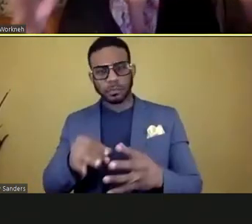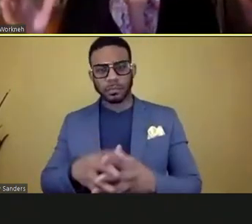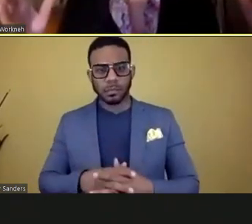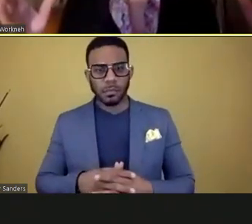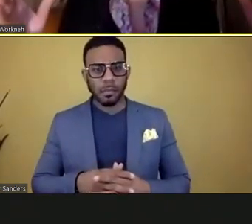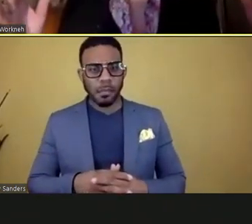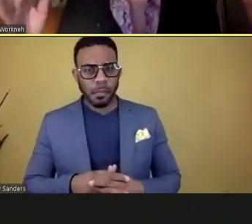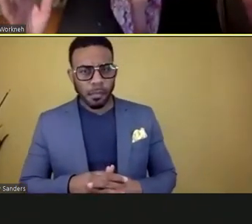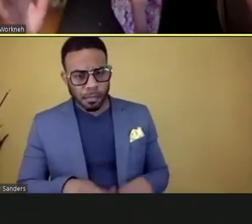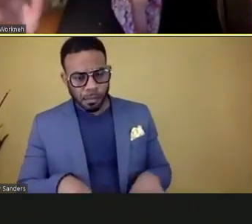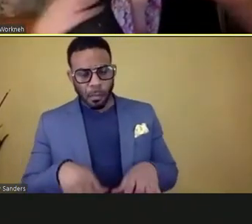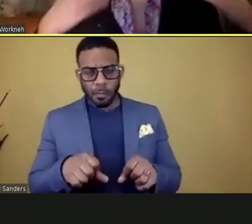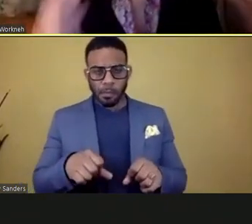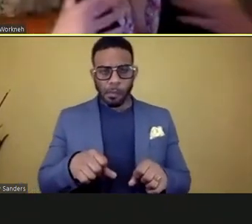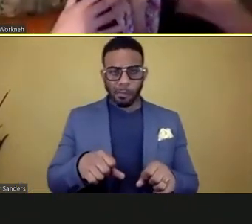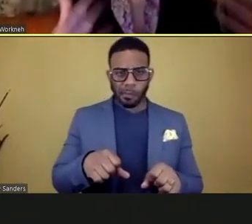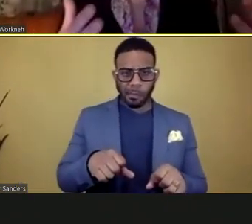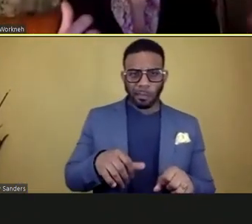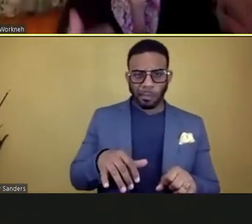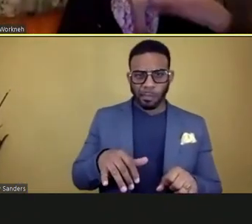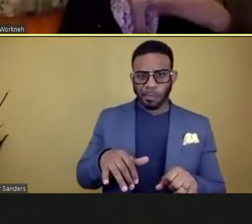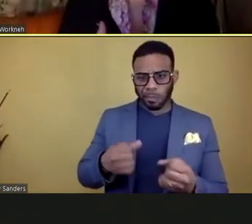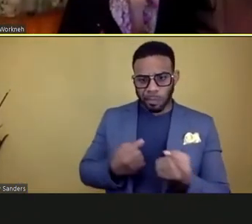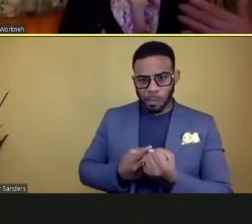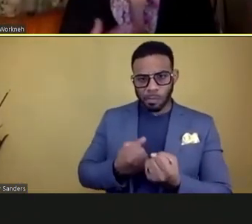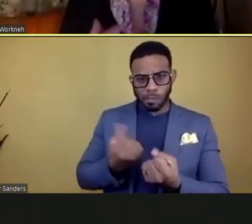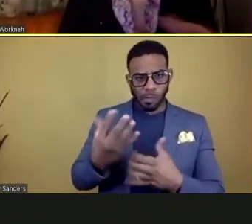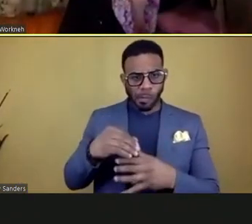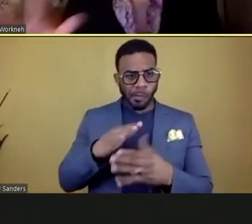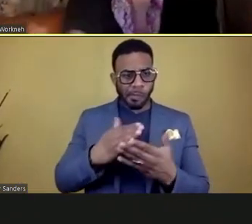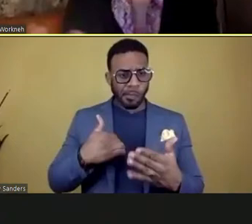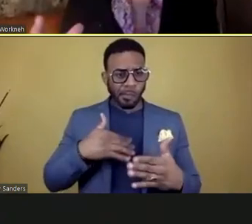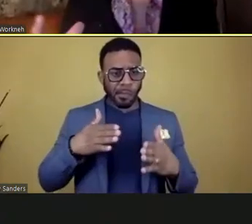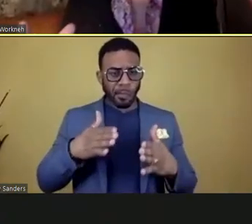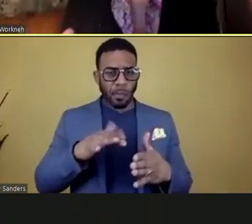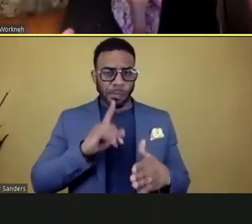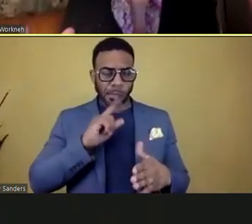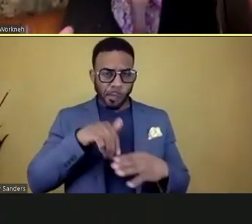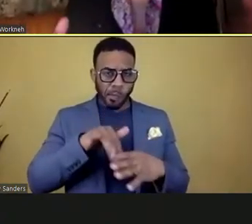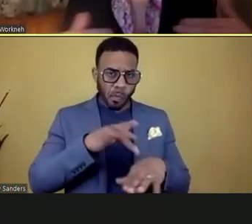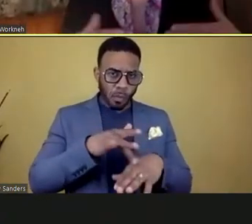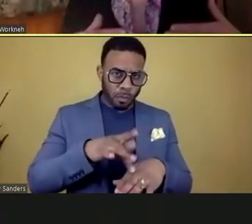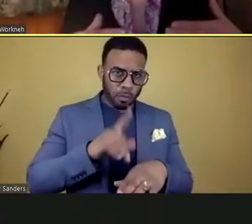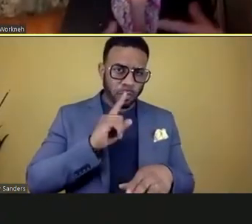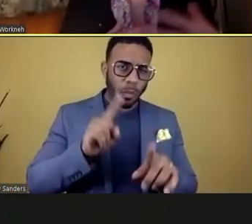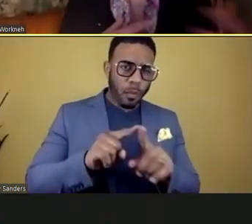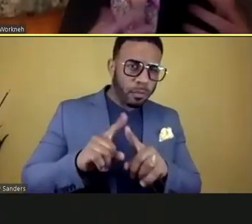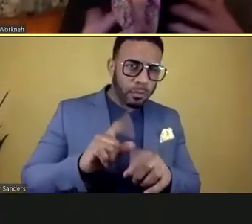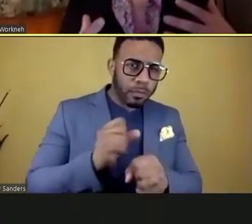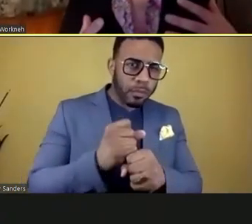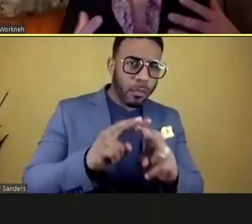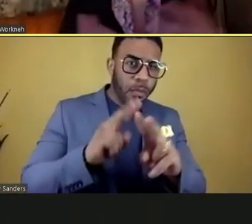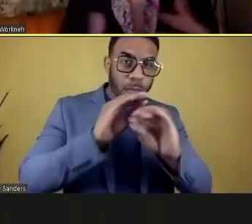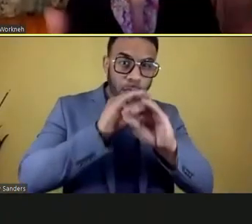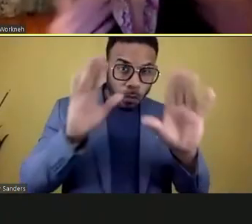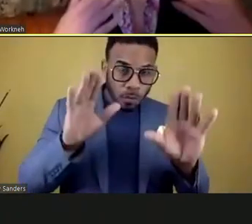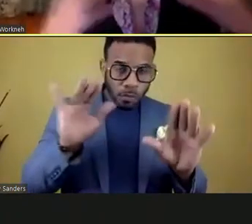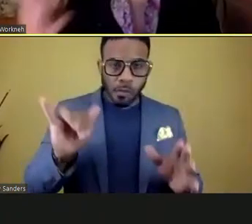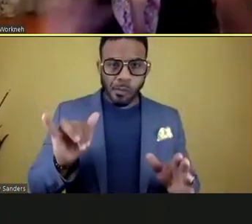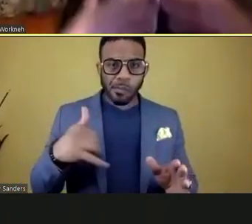of take stock and engage. And part of my way of being in that space is also to make it very clear,